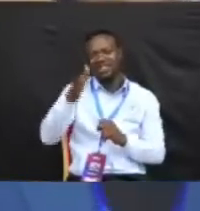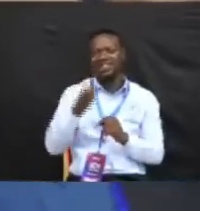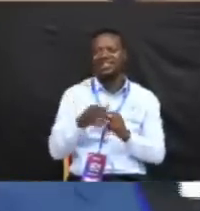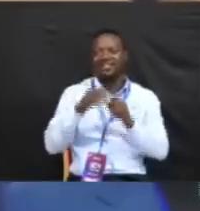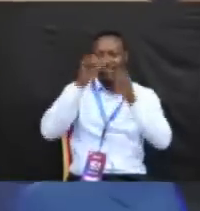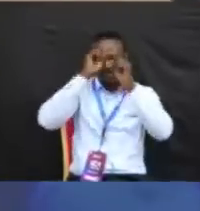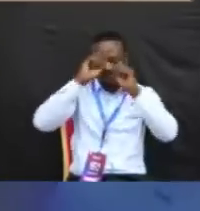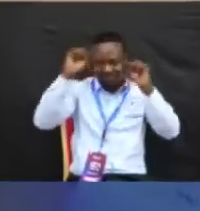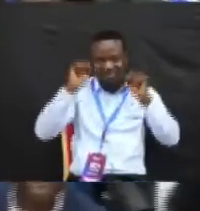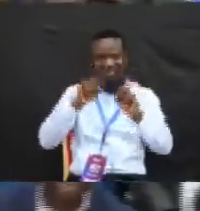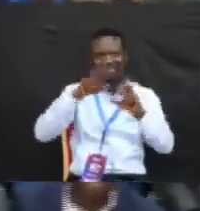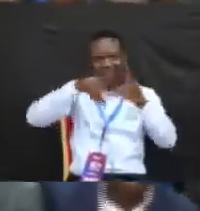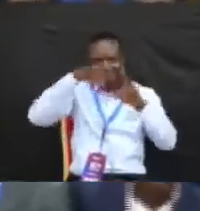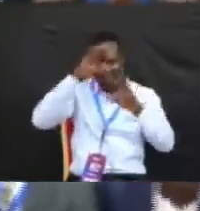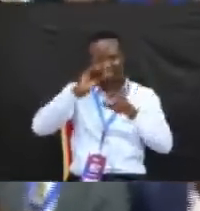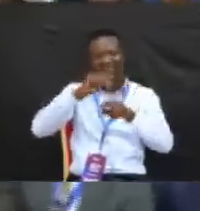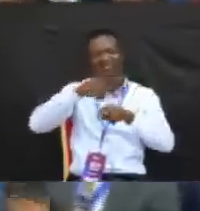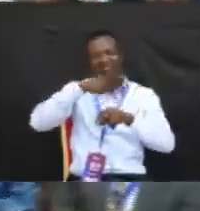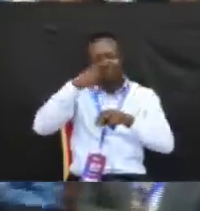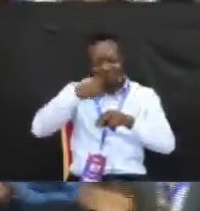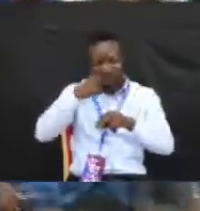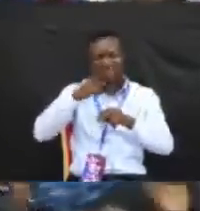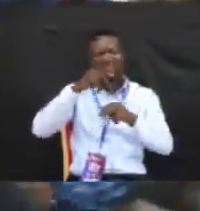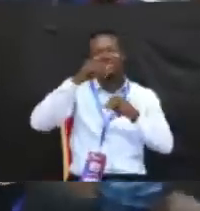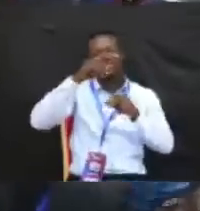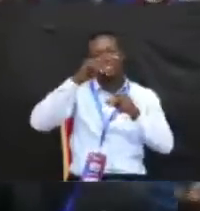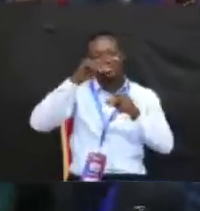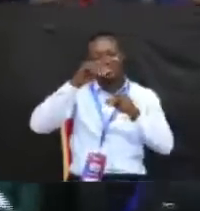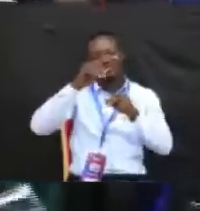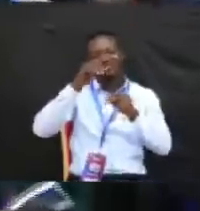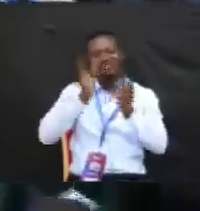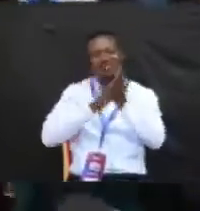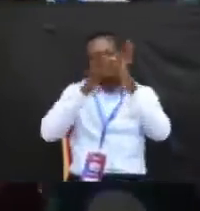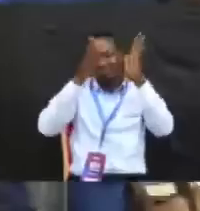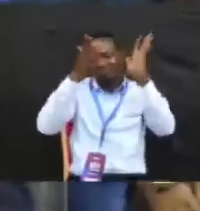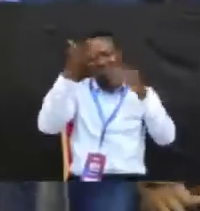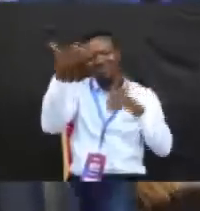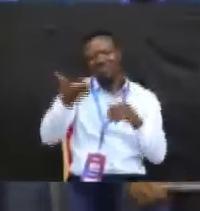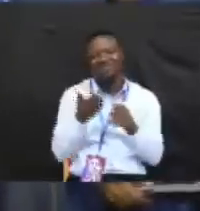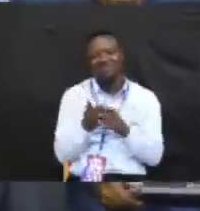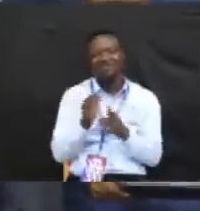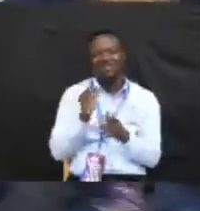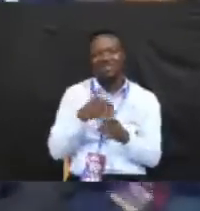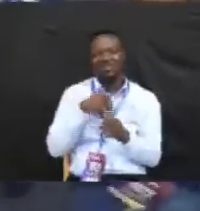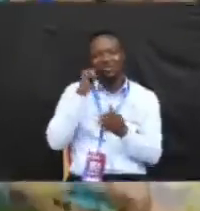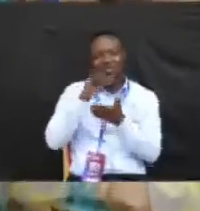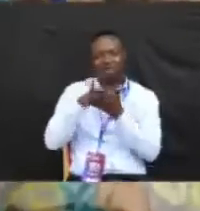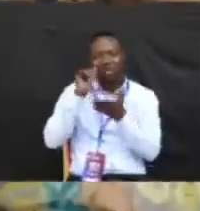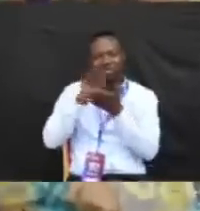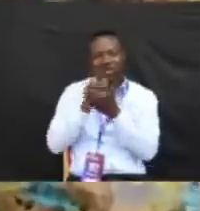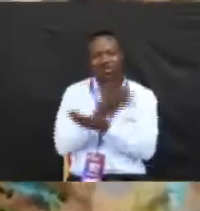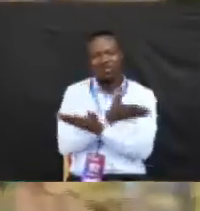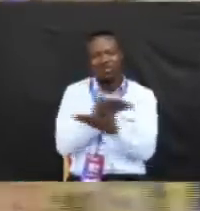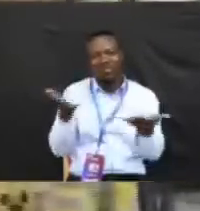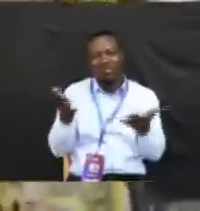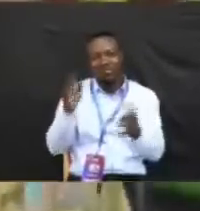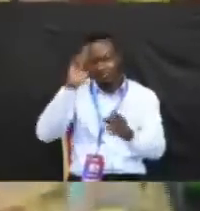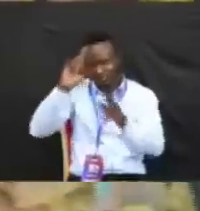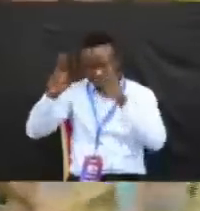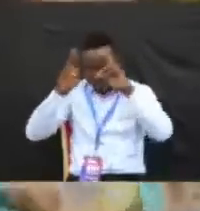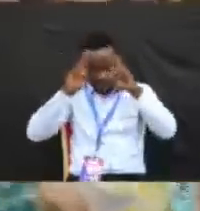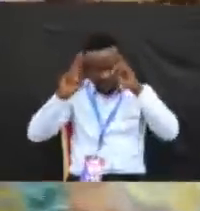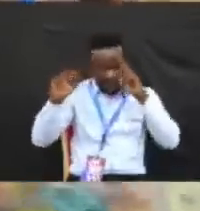chairman you are welcome God bless you God bless you God bless you our wives you are all duly